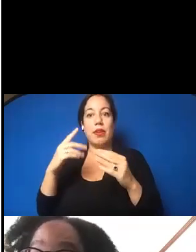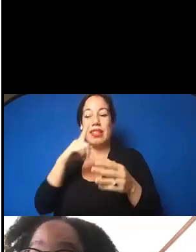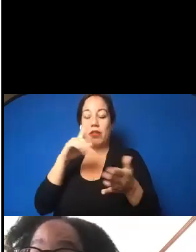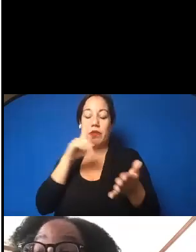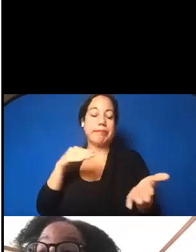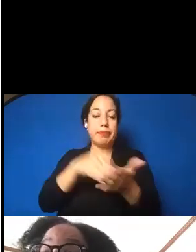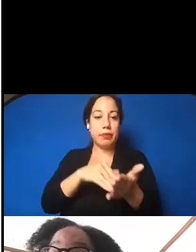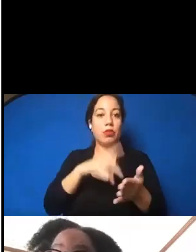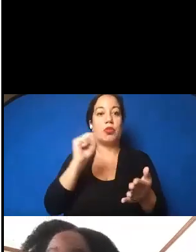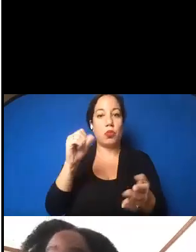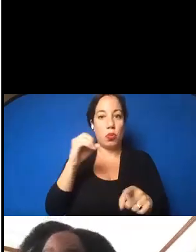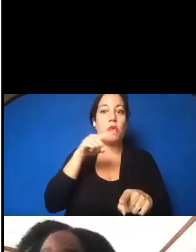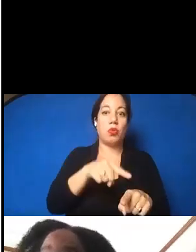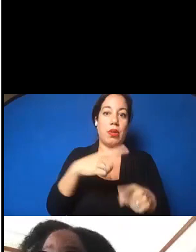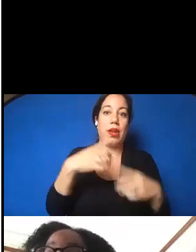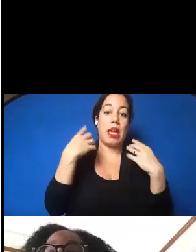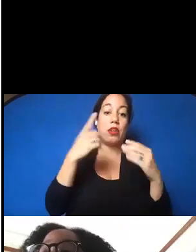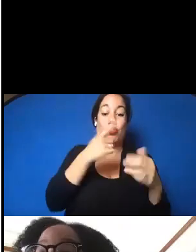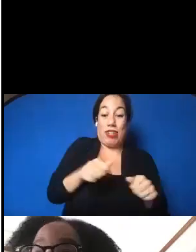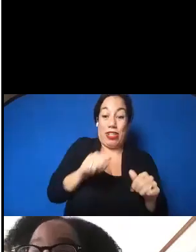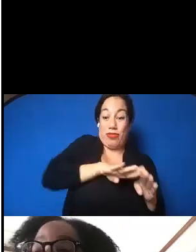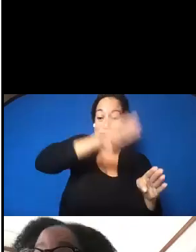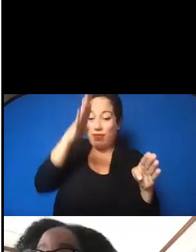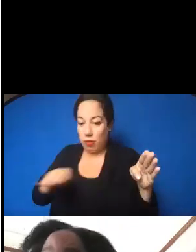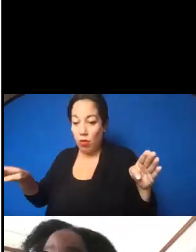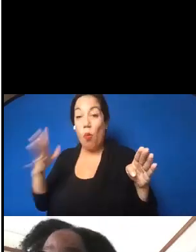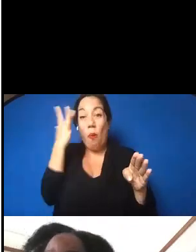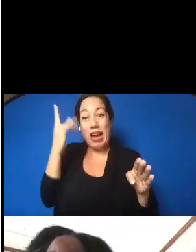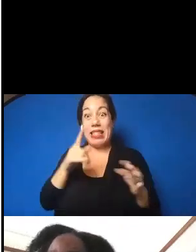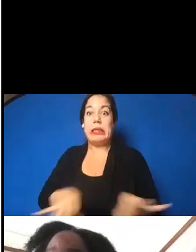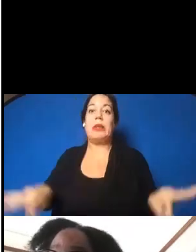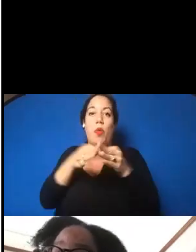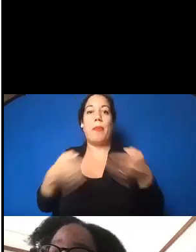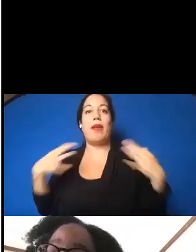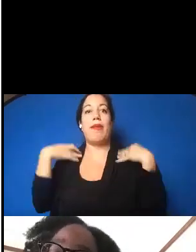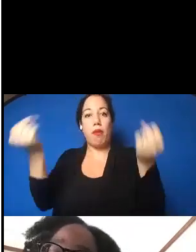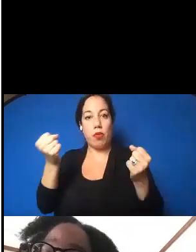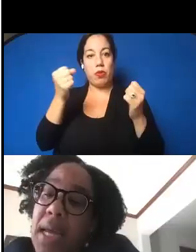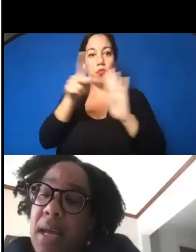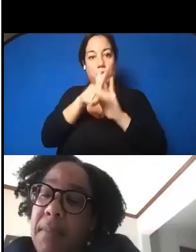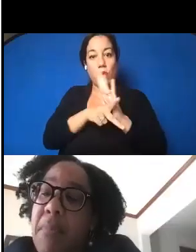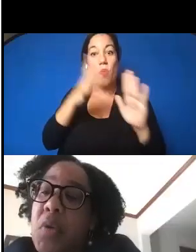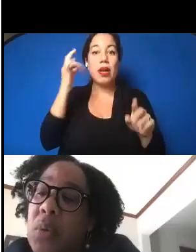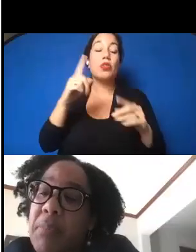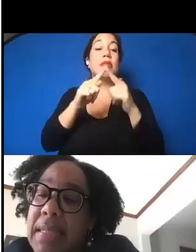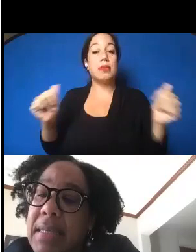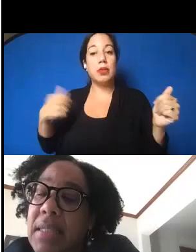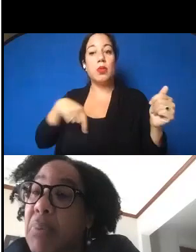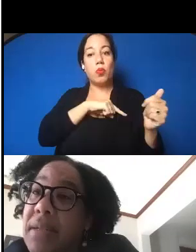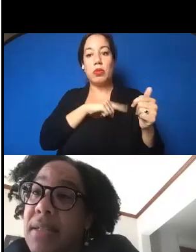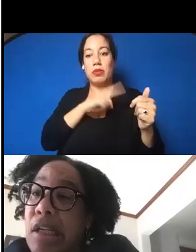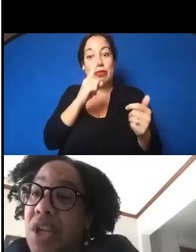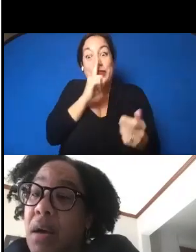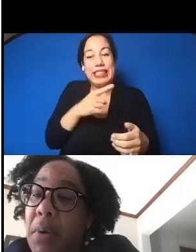resources and to flatten the curve, which is an important public health principle. And at the same time, it totally makes sense